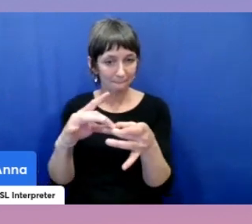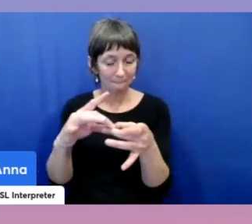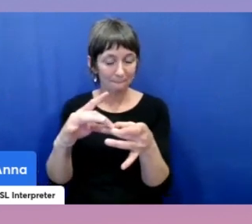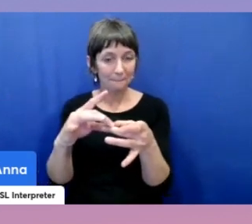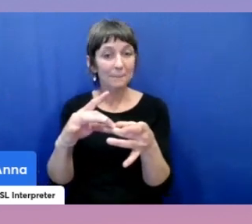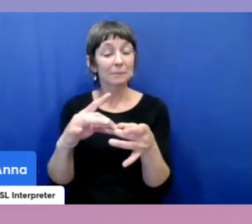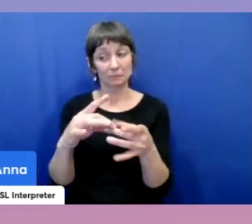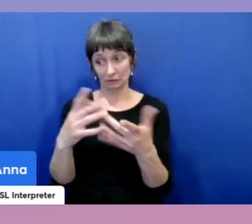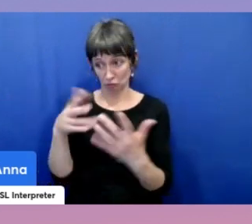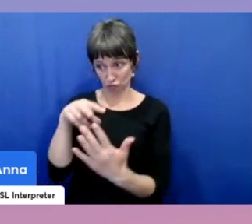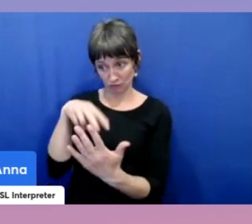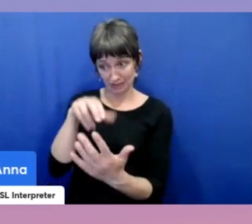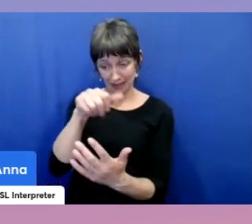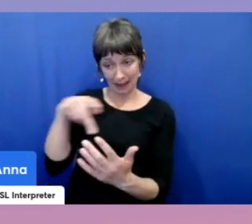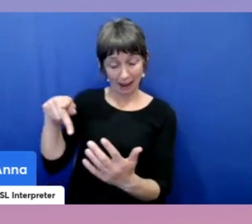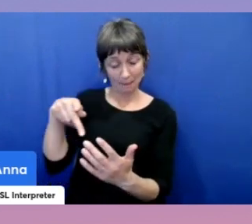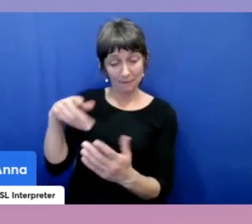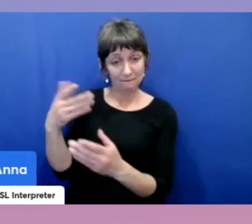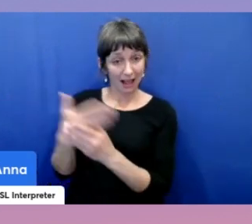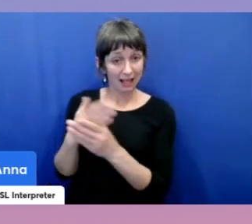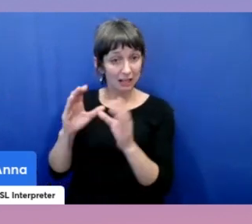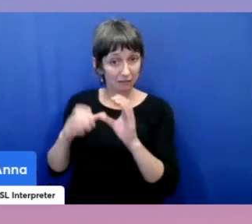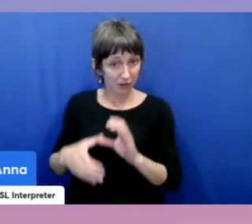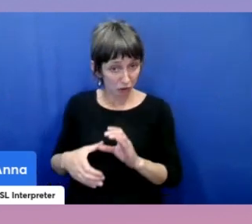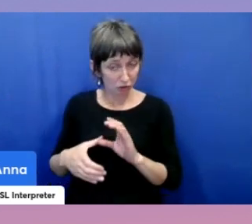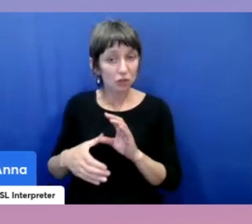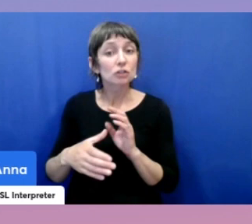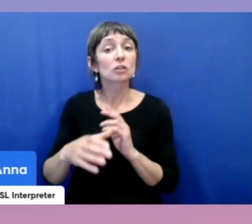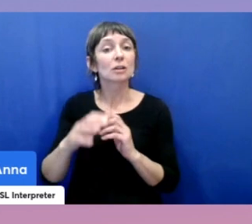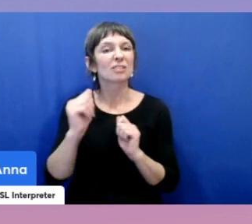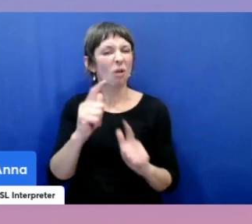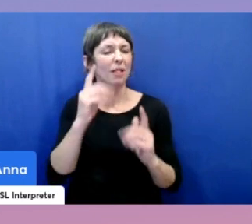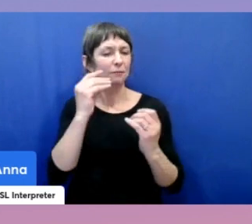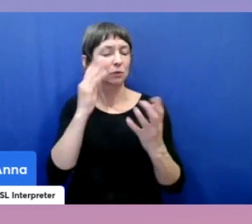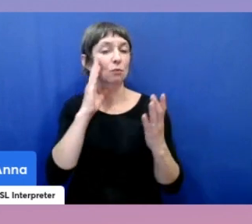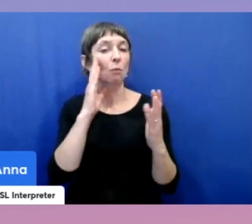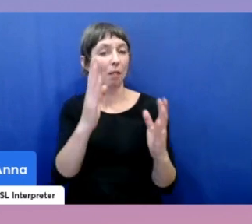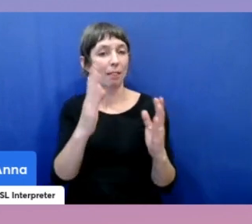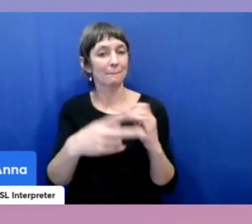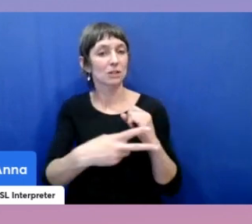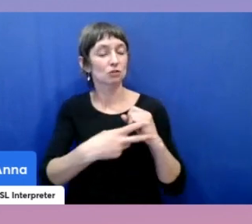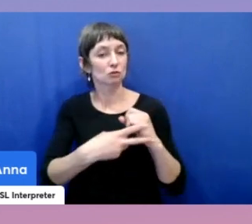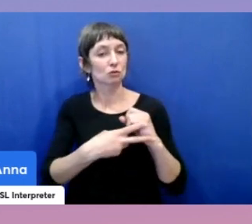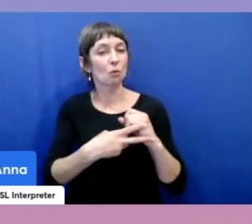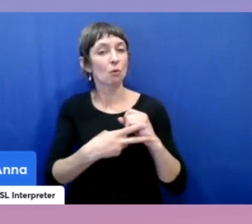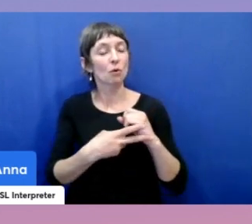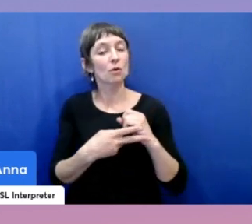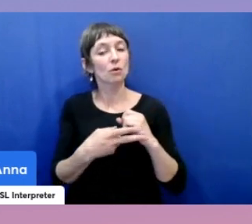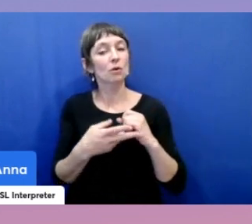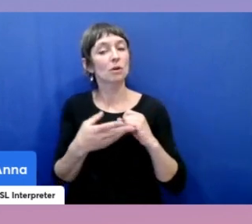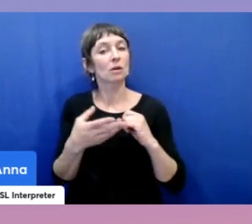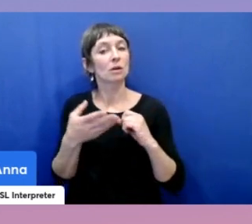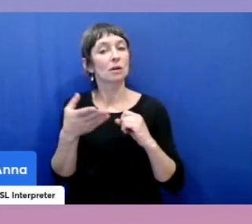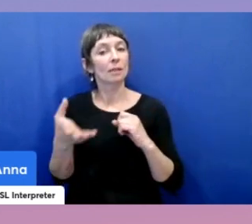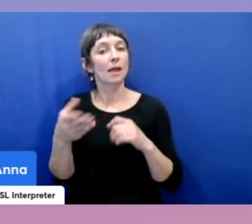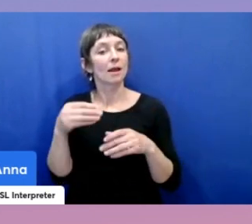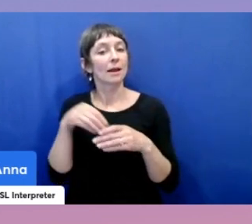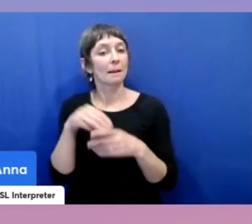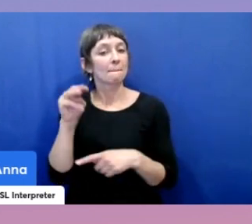and by reading the app file configuration, and all information will be stored into Notion.